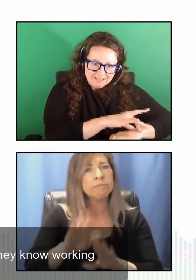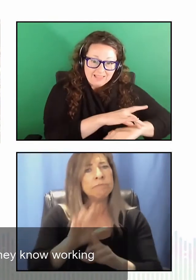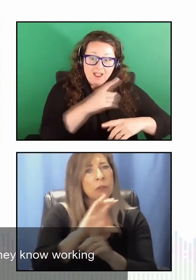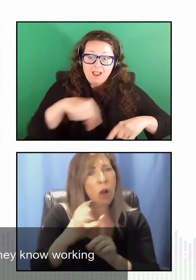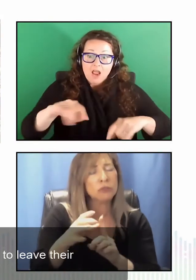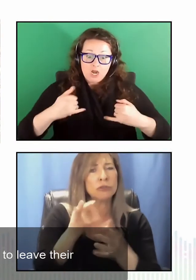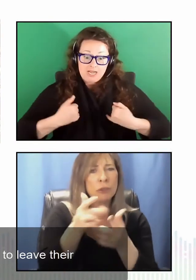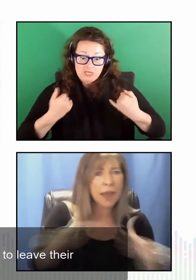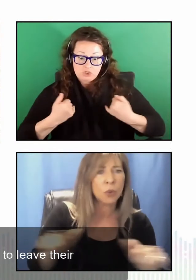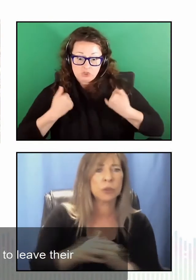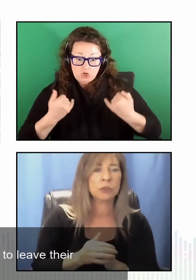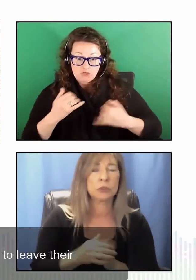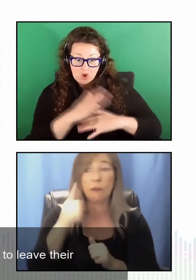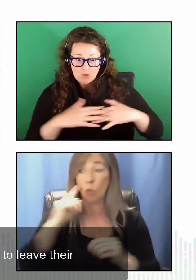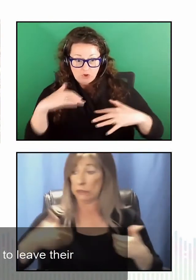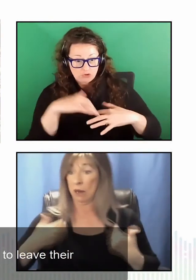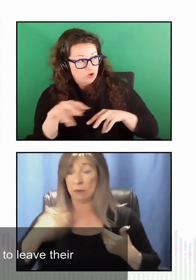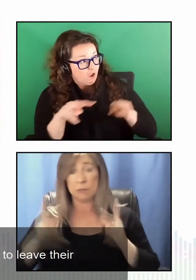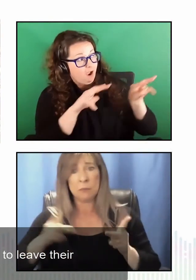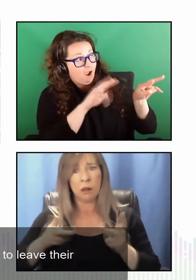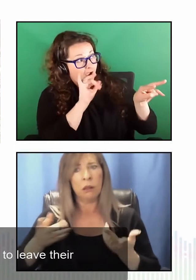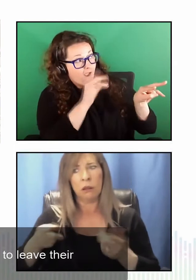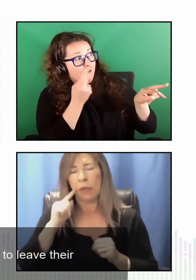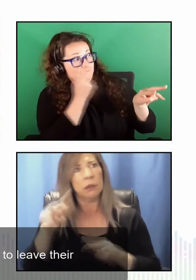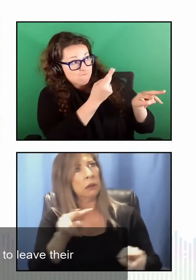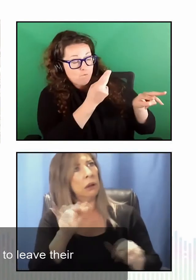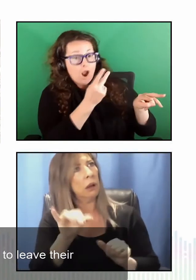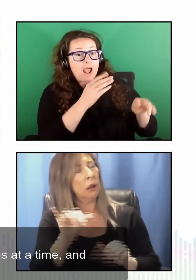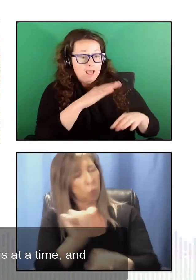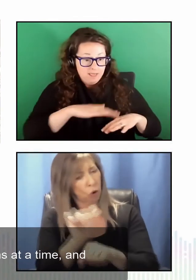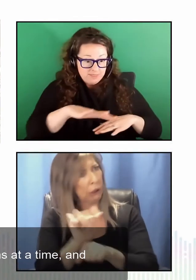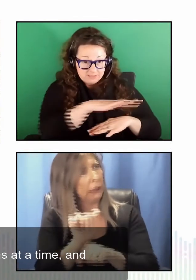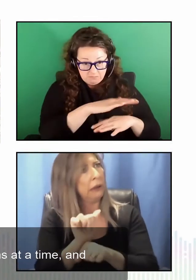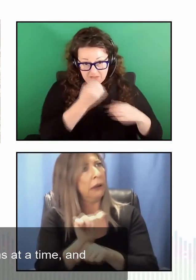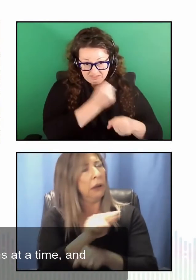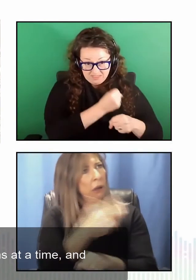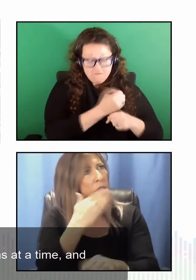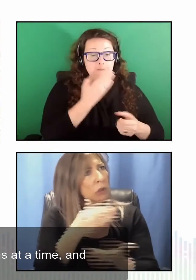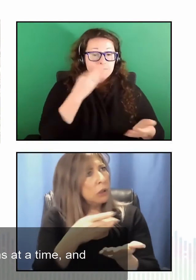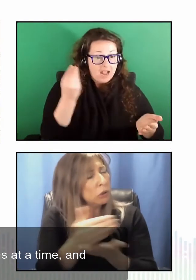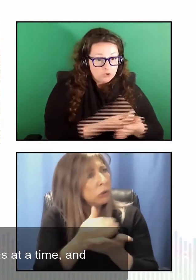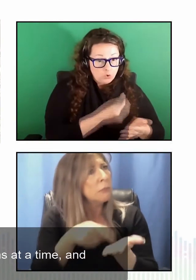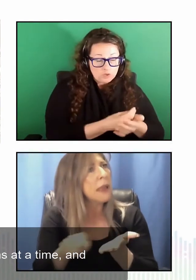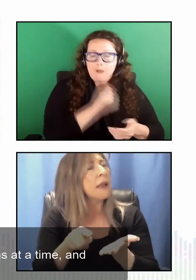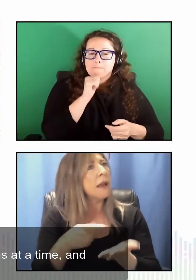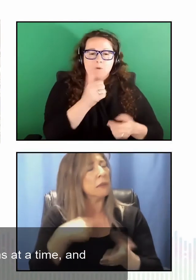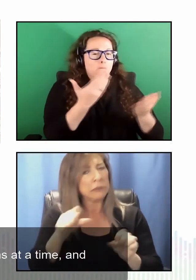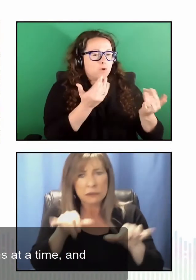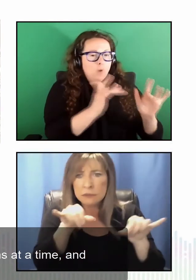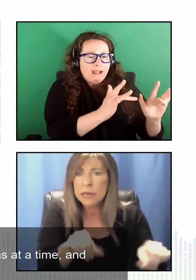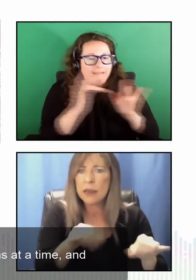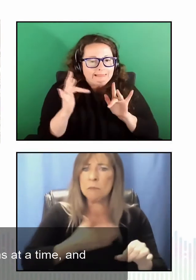know working in well-paying jobs where they do not have to leave their communities and families for weeks or months